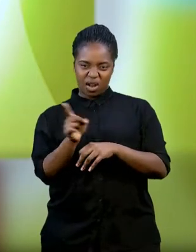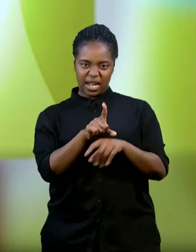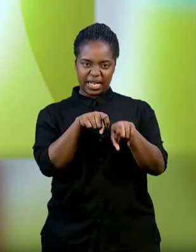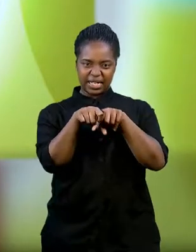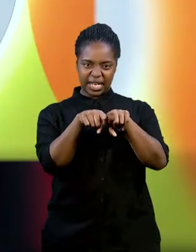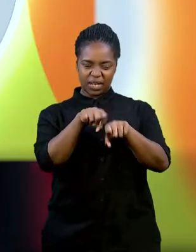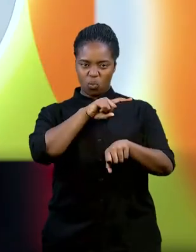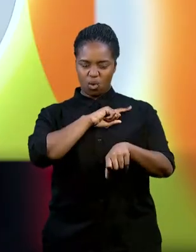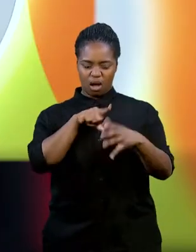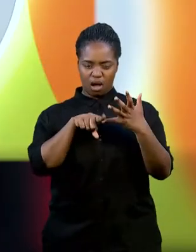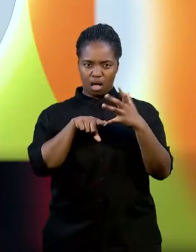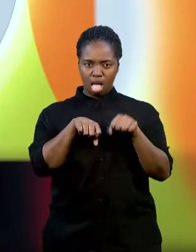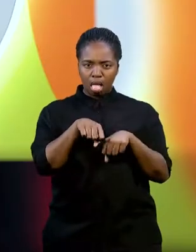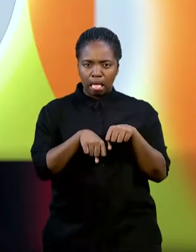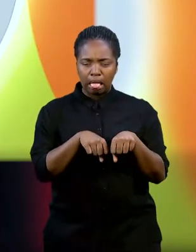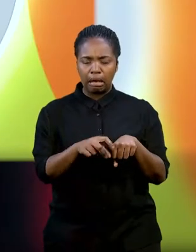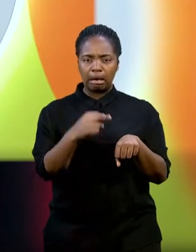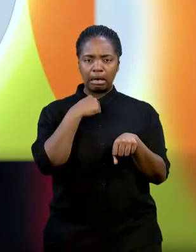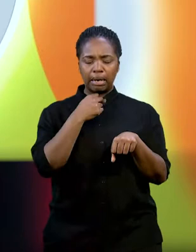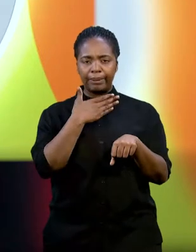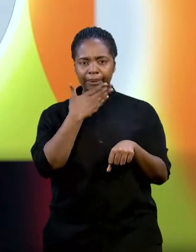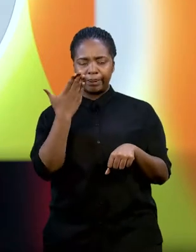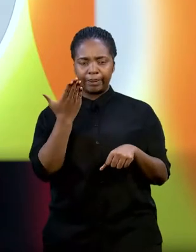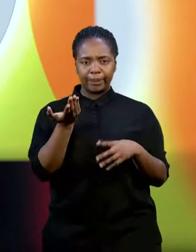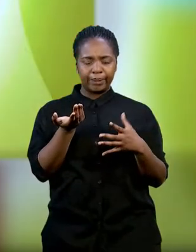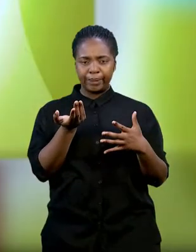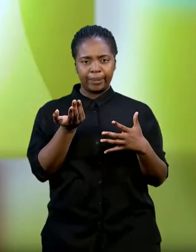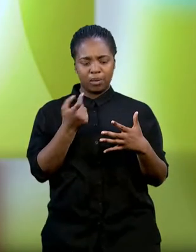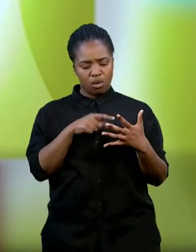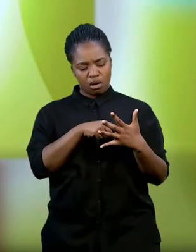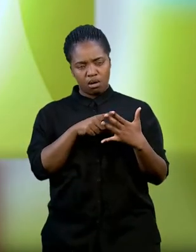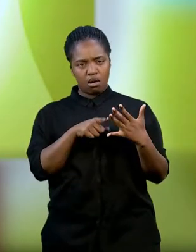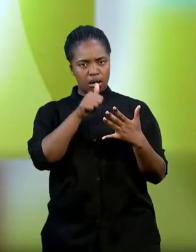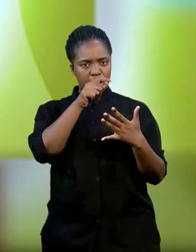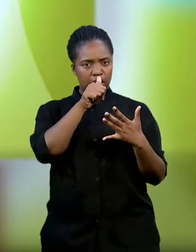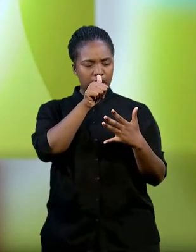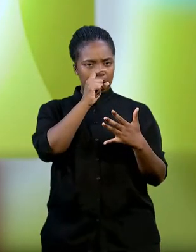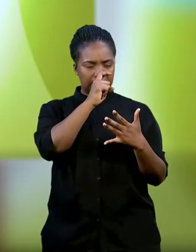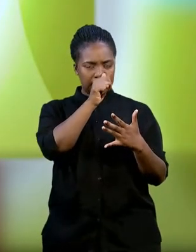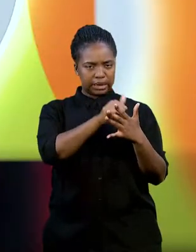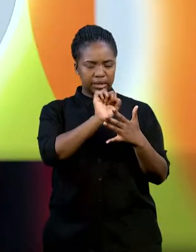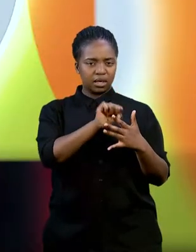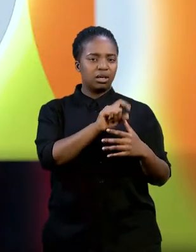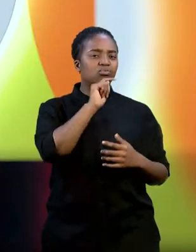for testing because you were not reaching the milestones loreng banababang by the richer at that age.